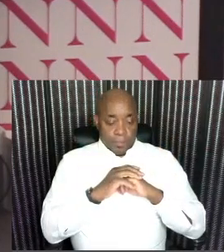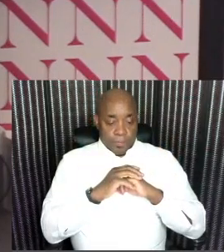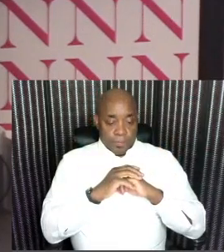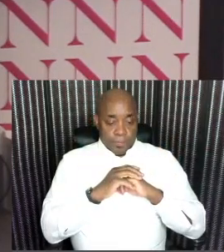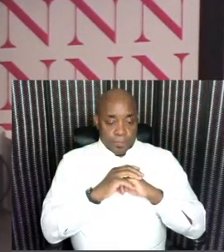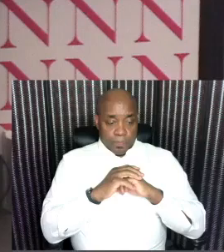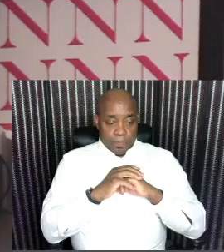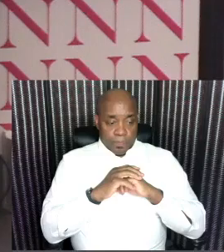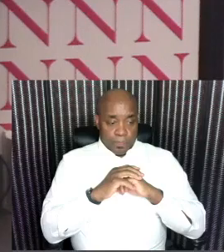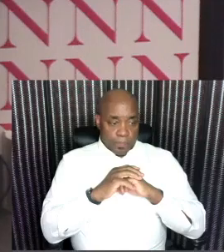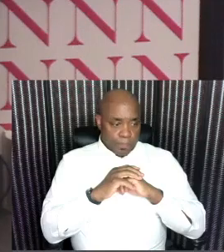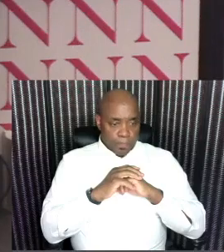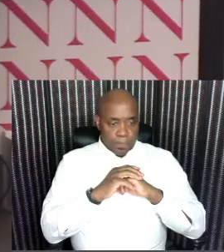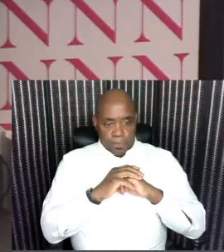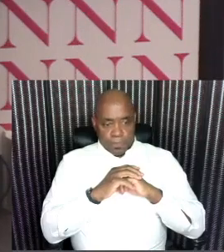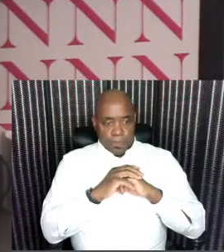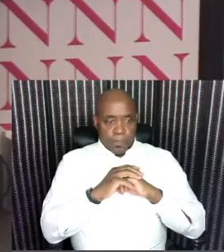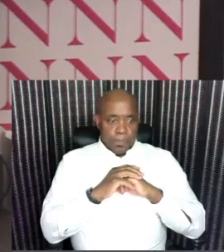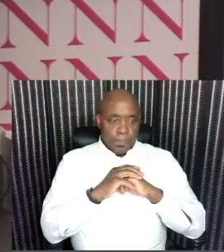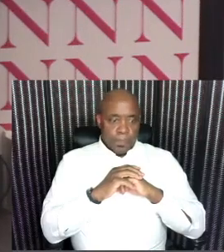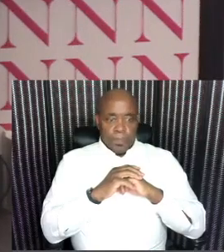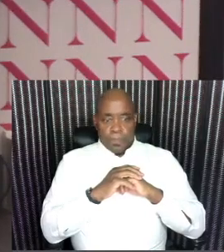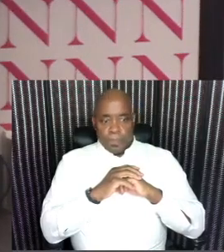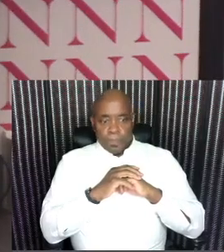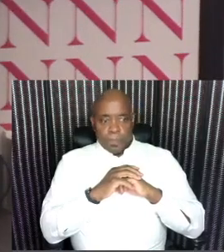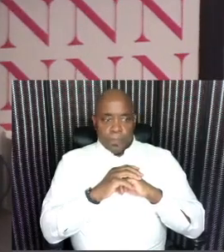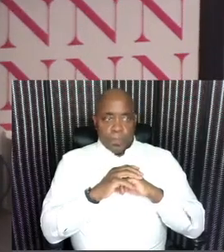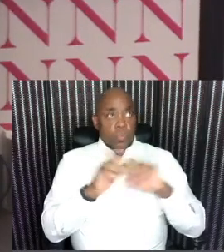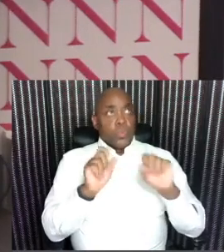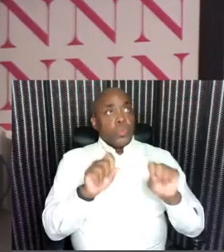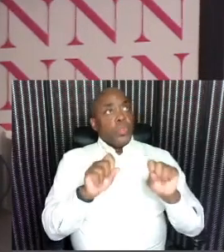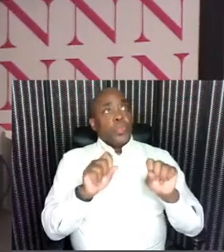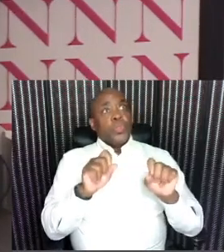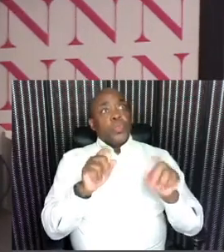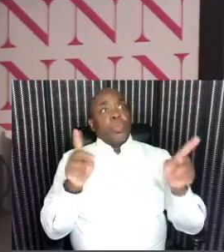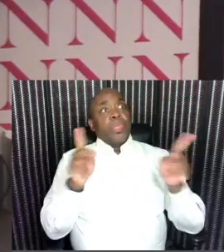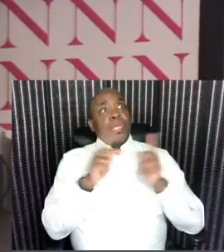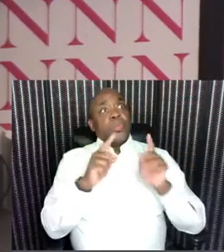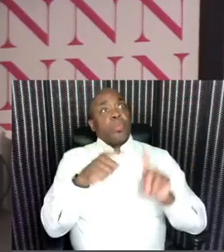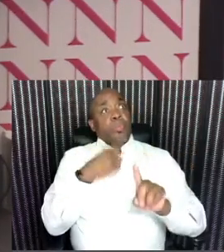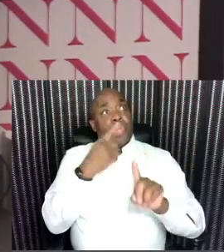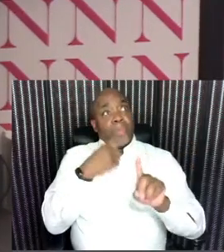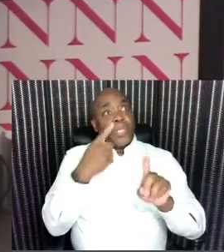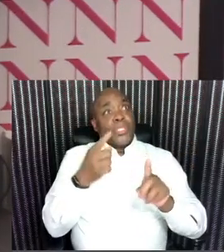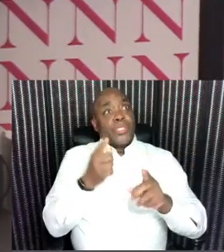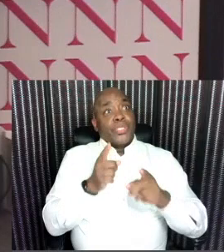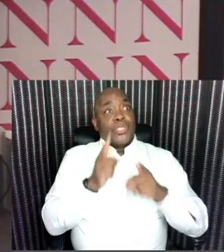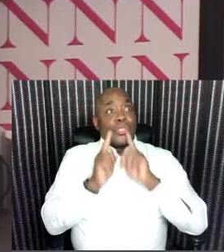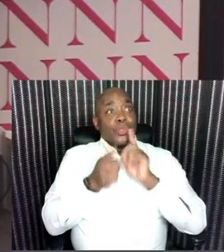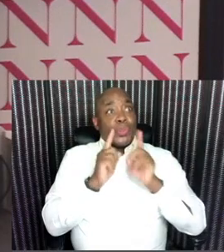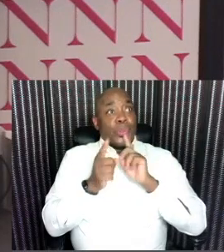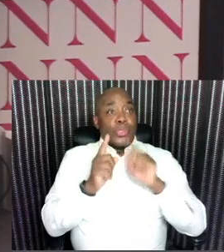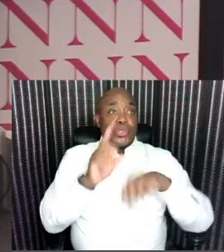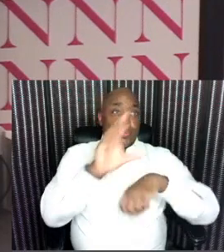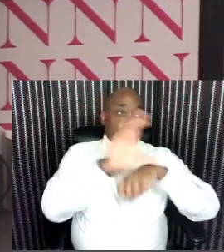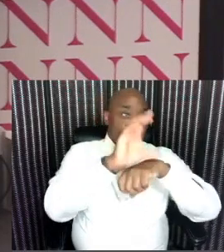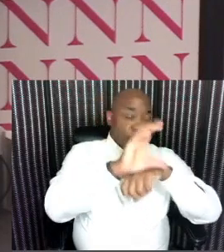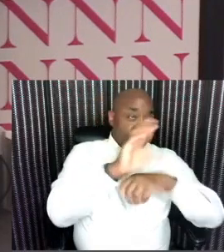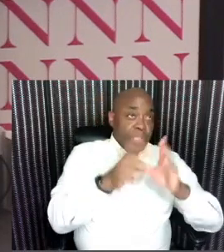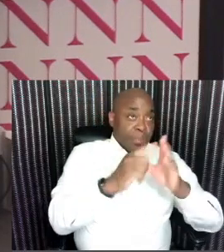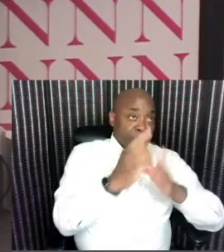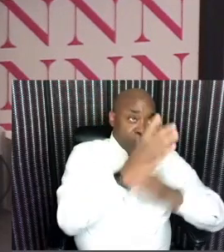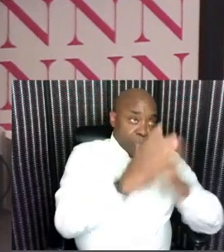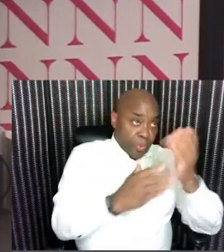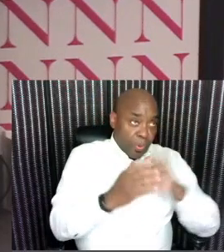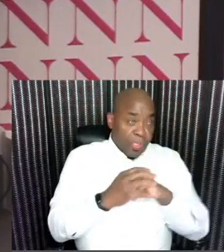can be the place where public discourse can happen. So churches are a huge part of it. I think